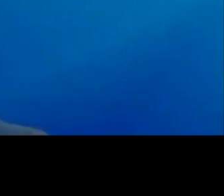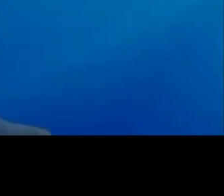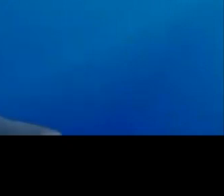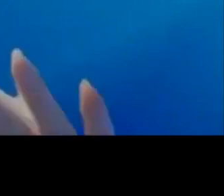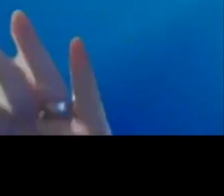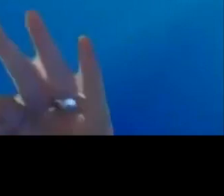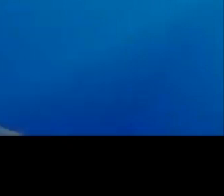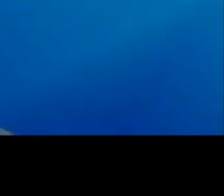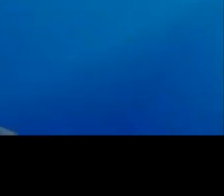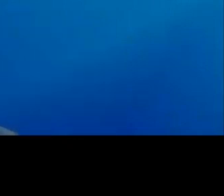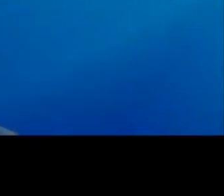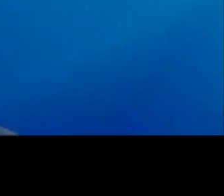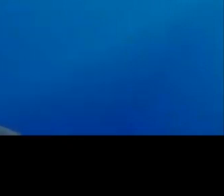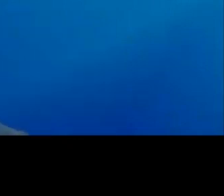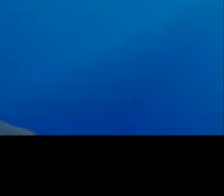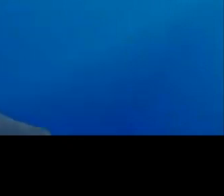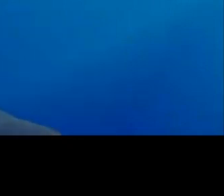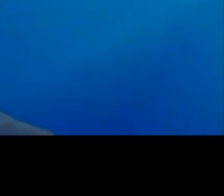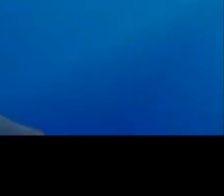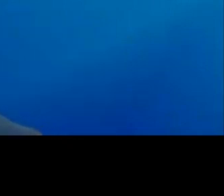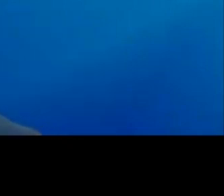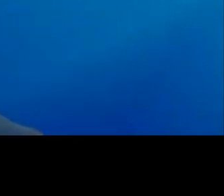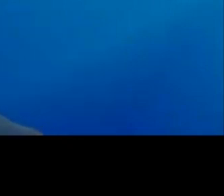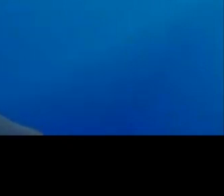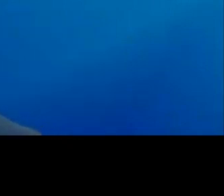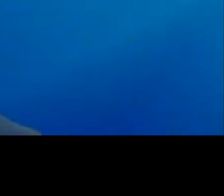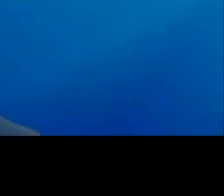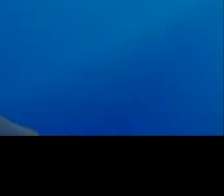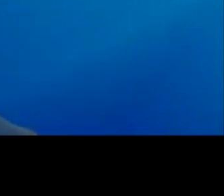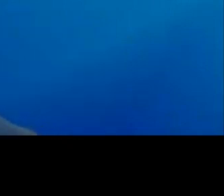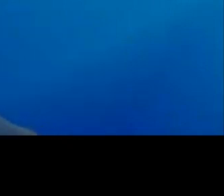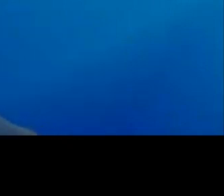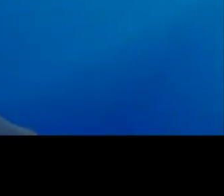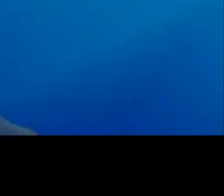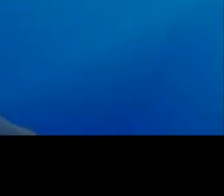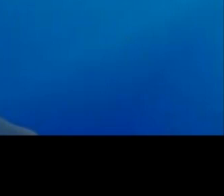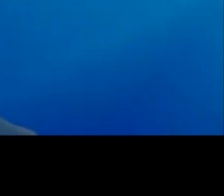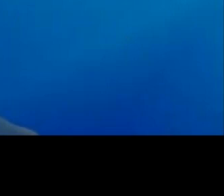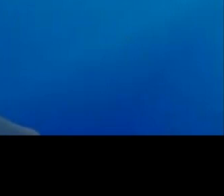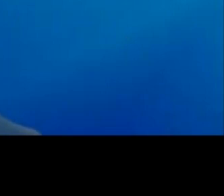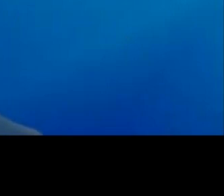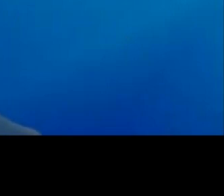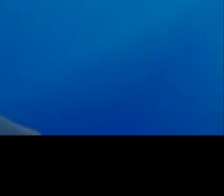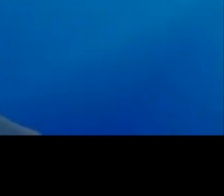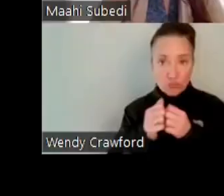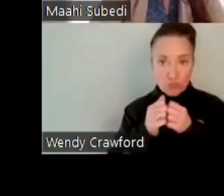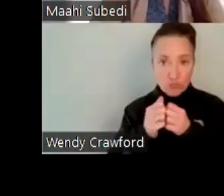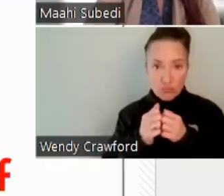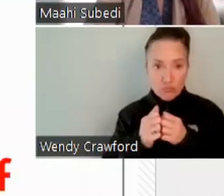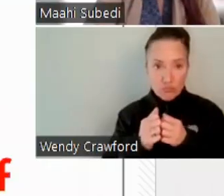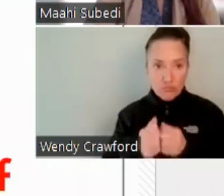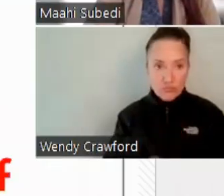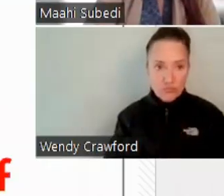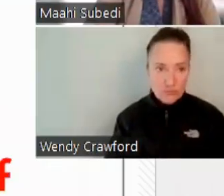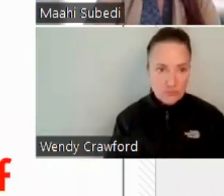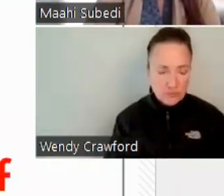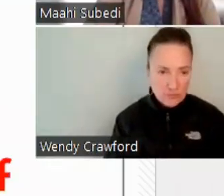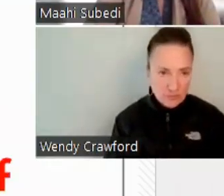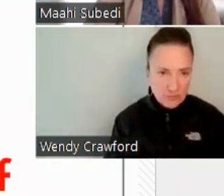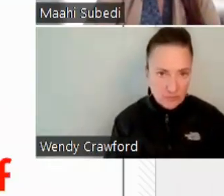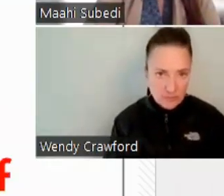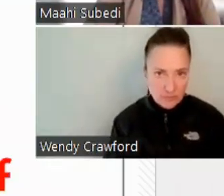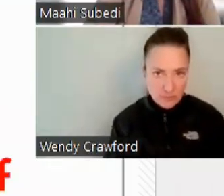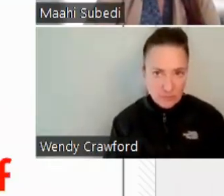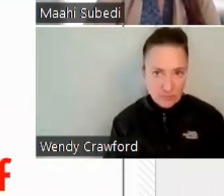and our curriculum, we're big on writing skills. And so Yeah. I want us to do a quick exercise together. Okay, I'm going to share a slide with